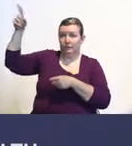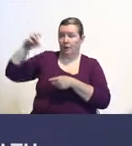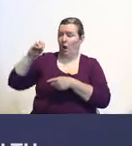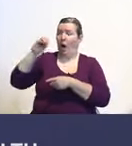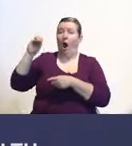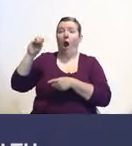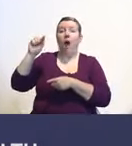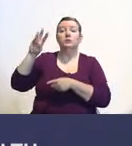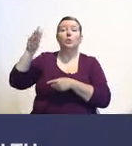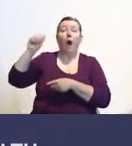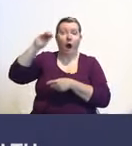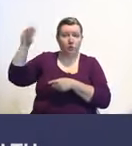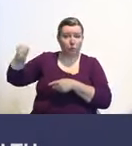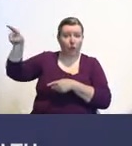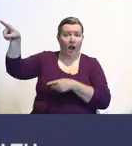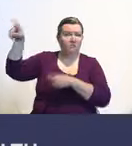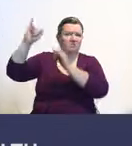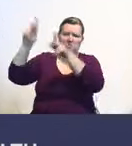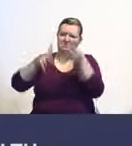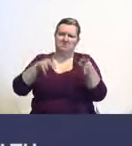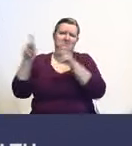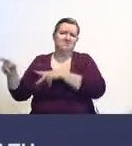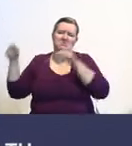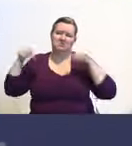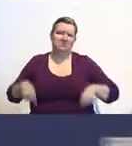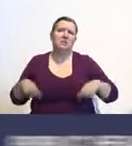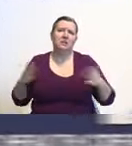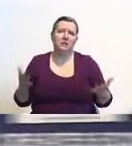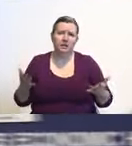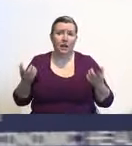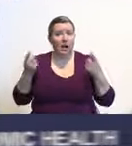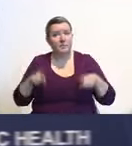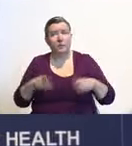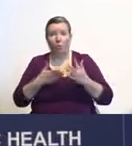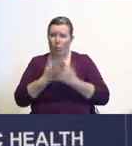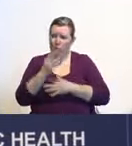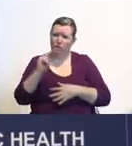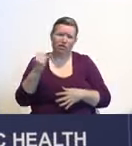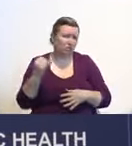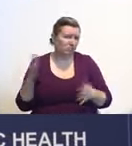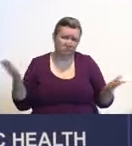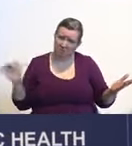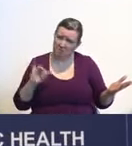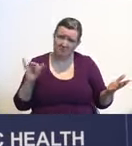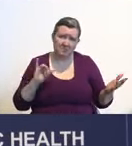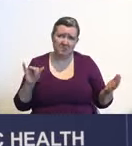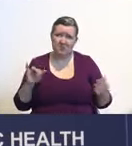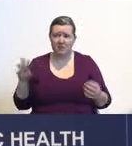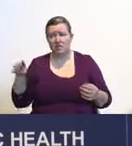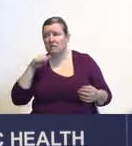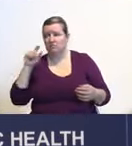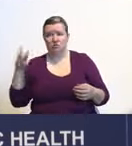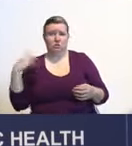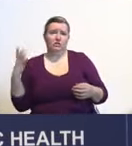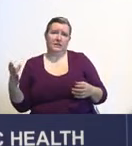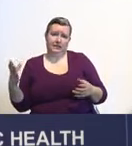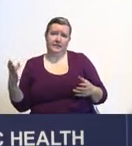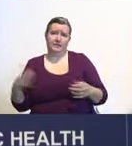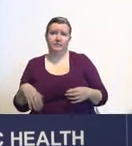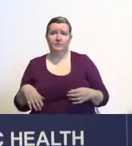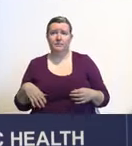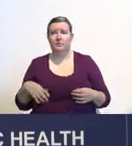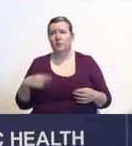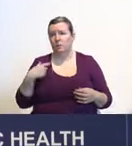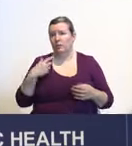on we know there are a couple of rally points in New Jersey. There are. We do continue to work with our local county, state, and